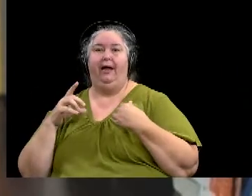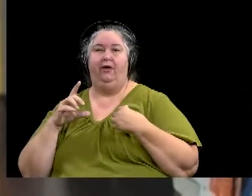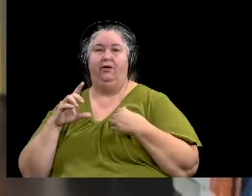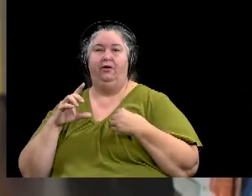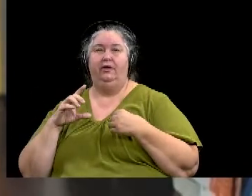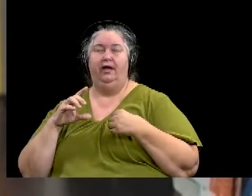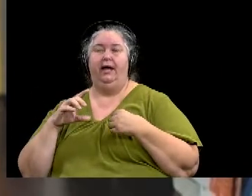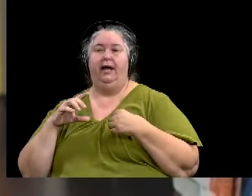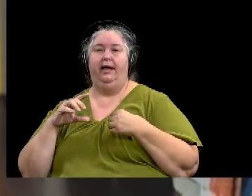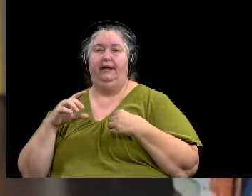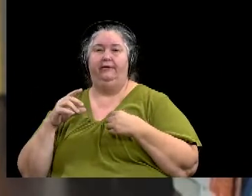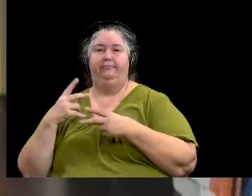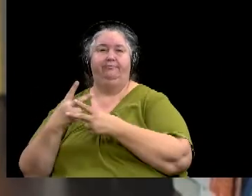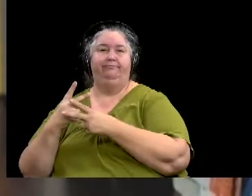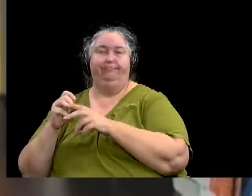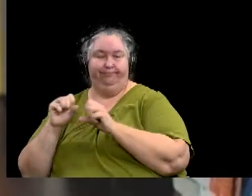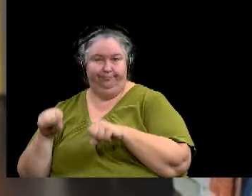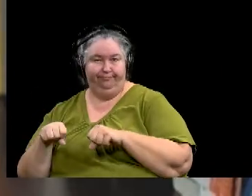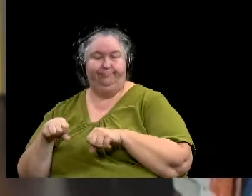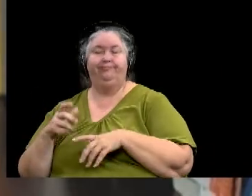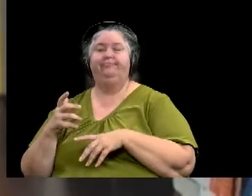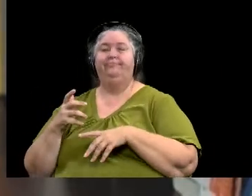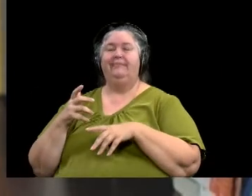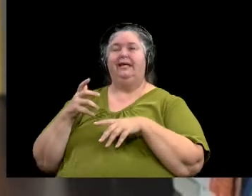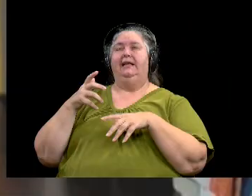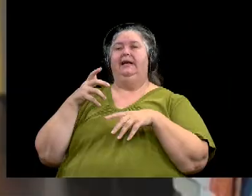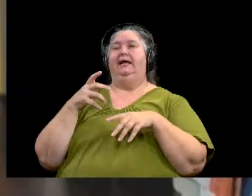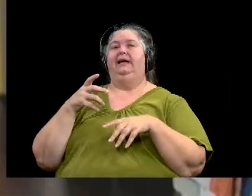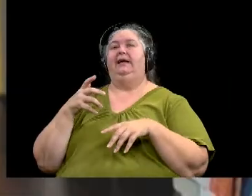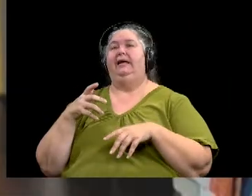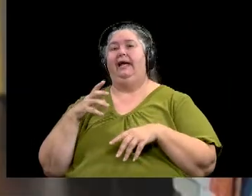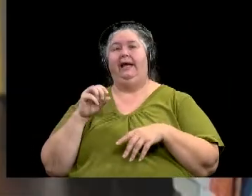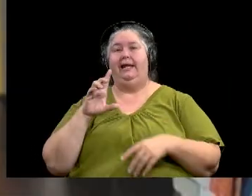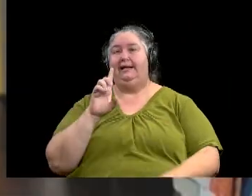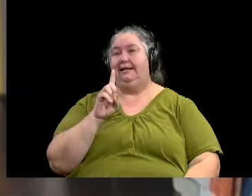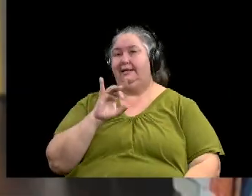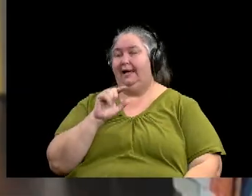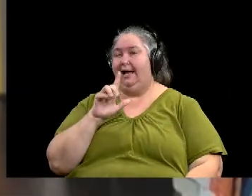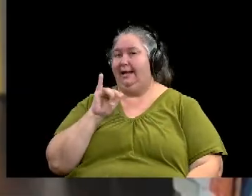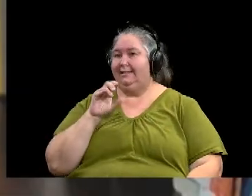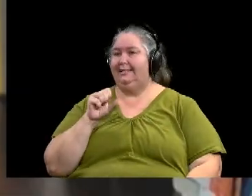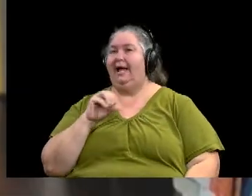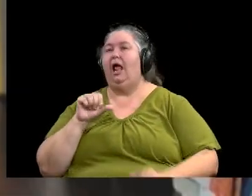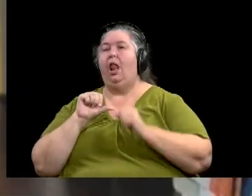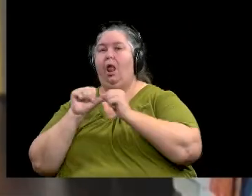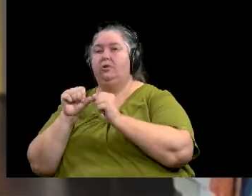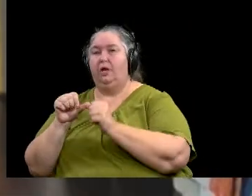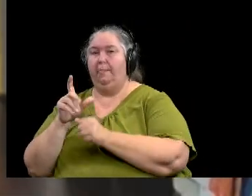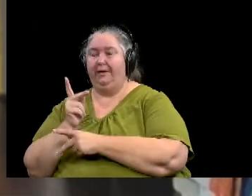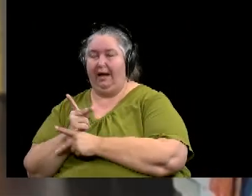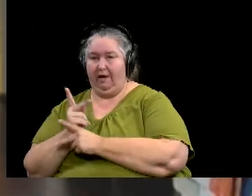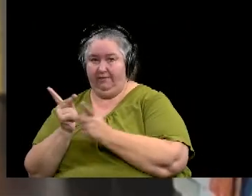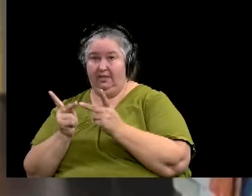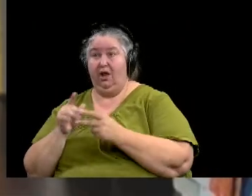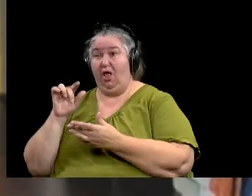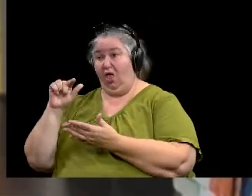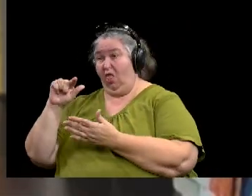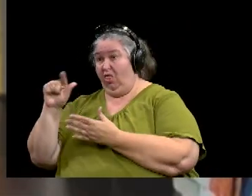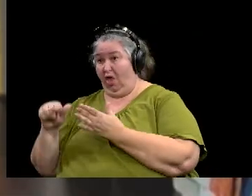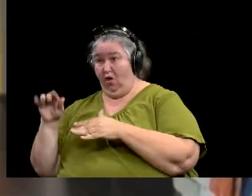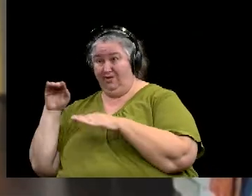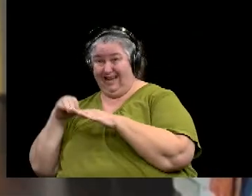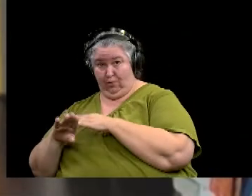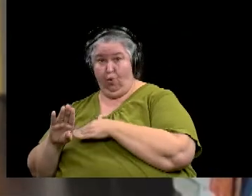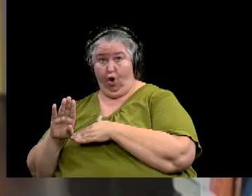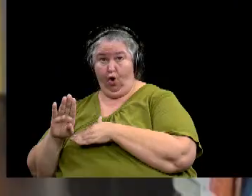And dialysis centers and our long-term care facilities. And when these providers enrolled to start with, they had to sign an agreement with the